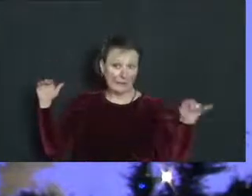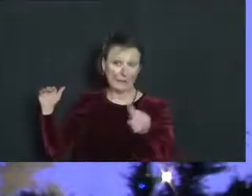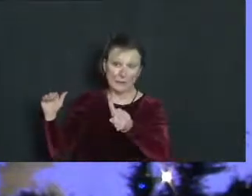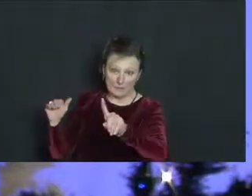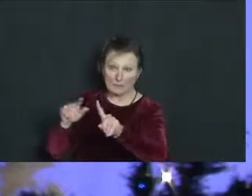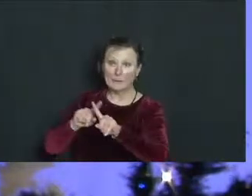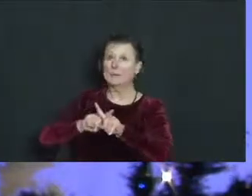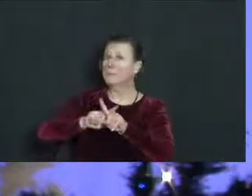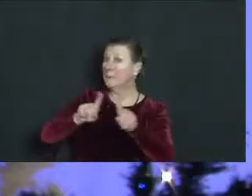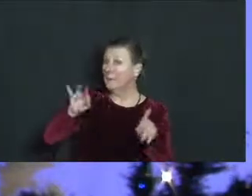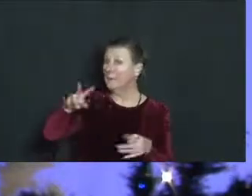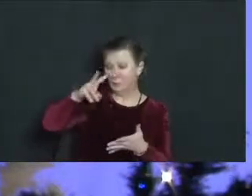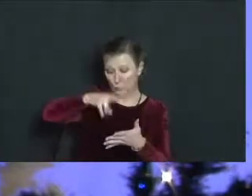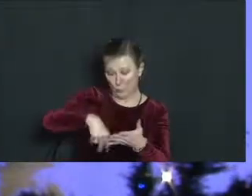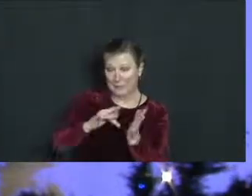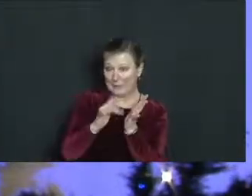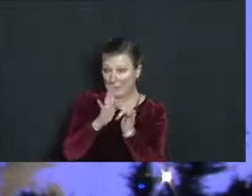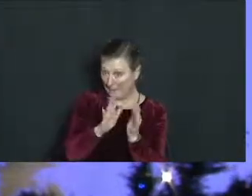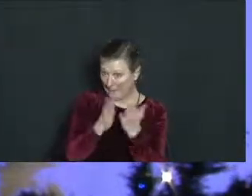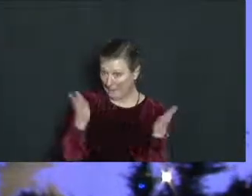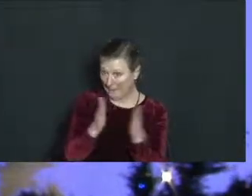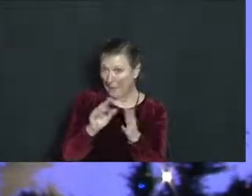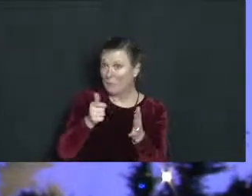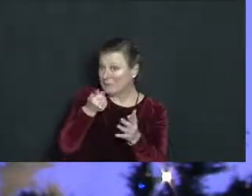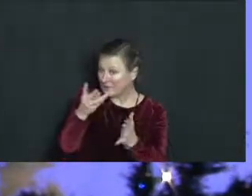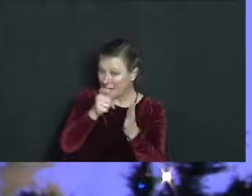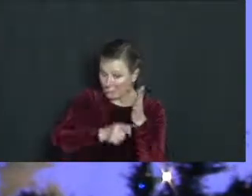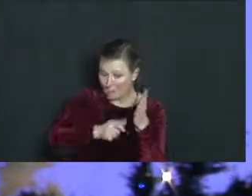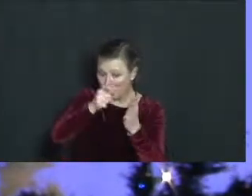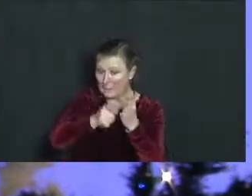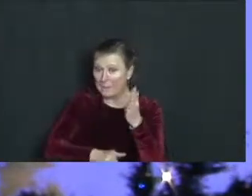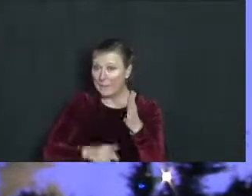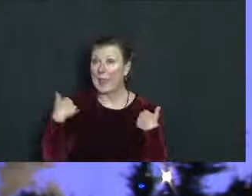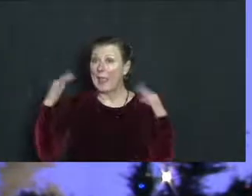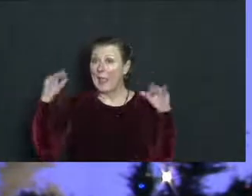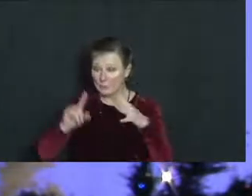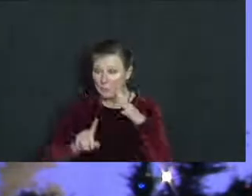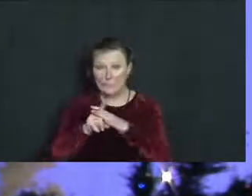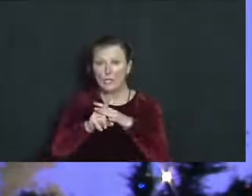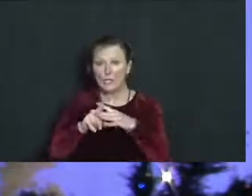the Bible, there are several biblical passages where angels appear,